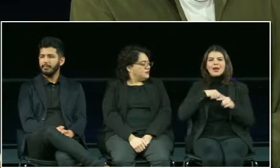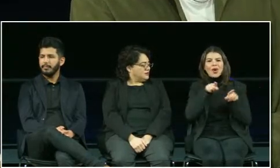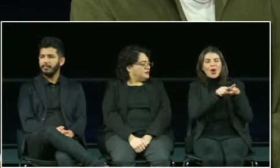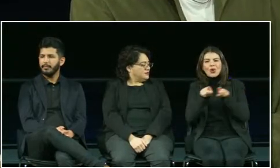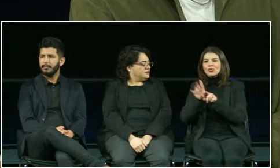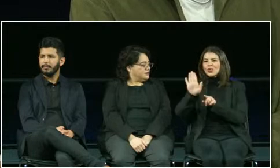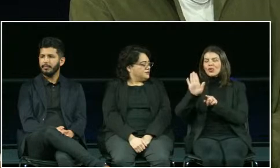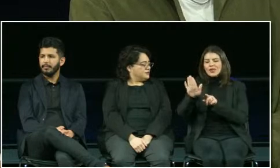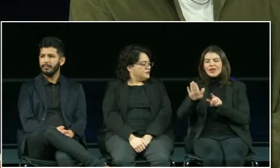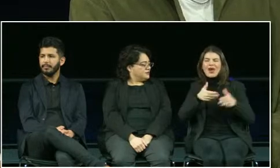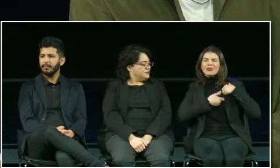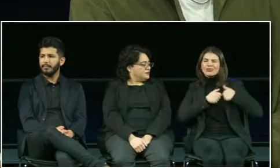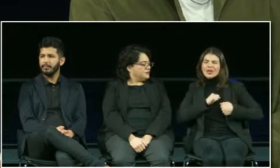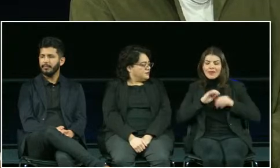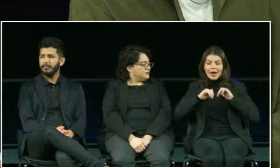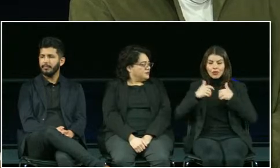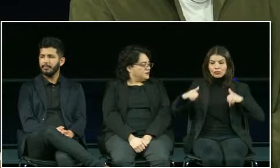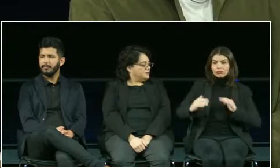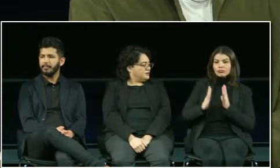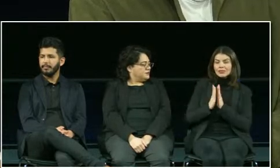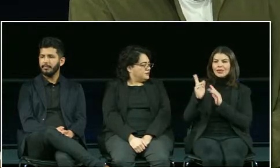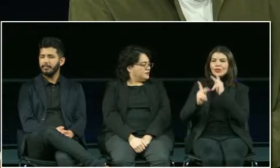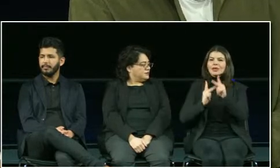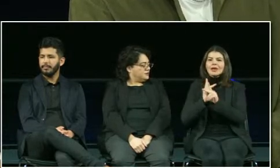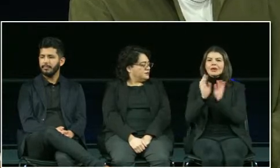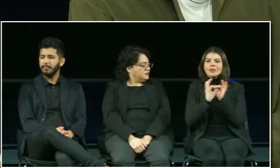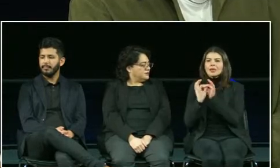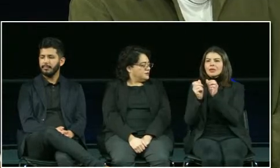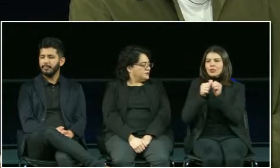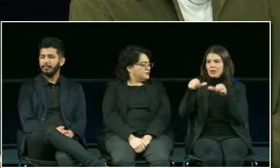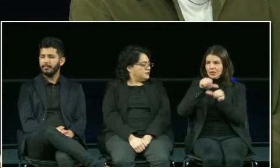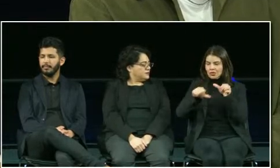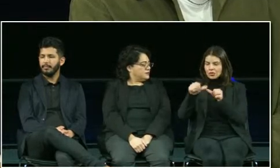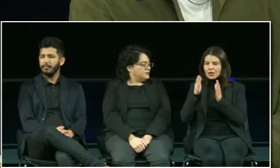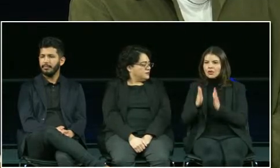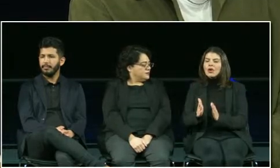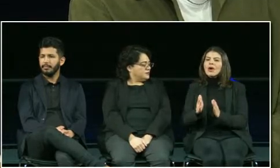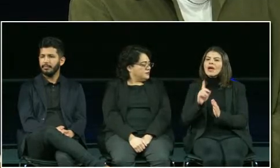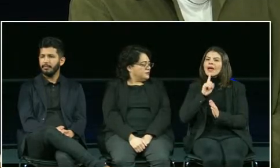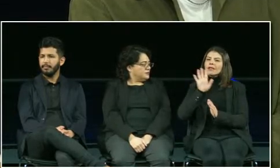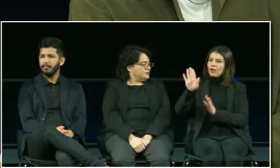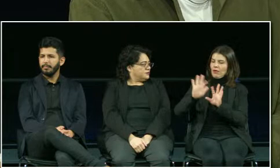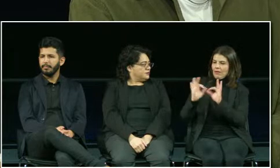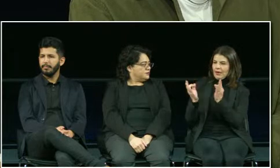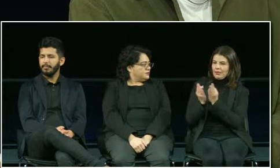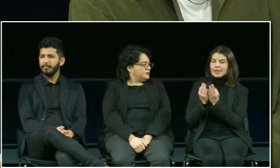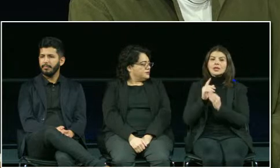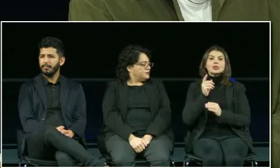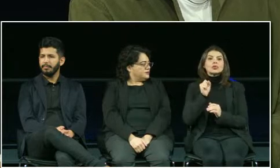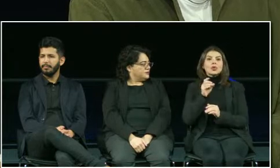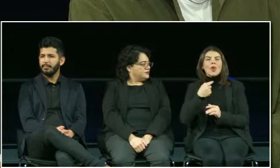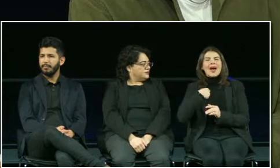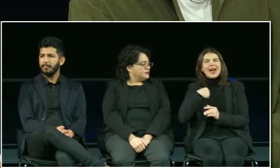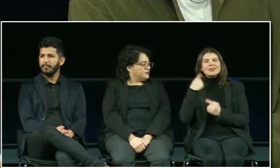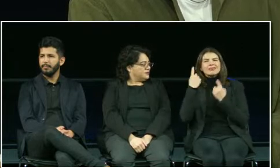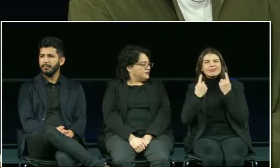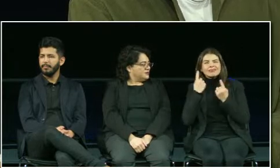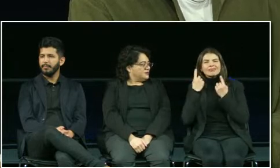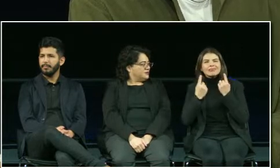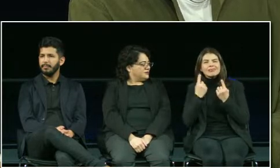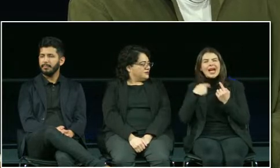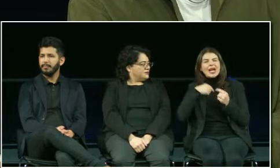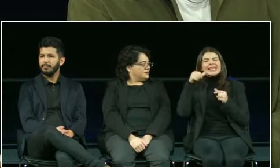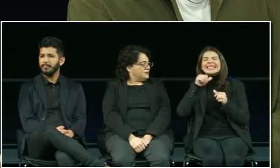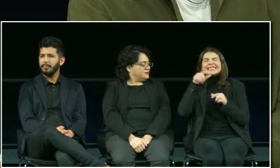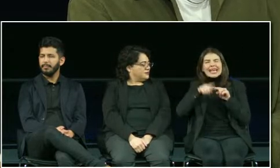their approach to grief, and their sort of relationship with each other and their family. And so I can't actually